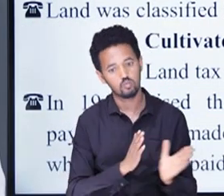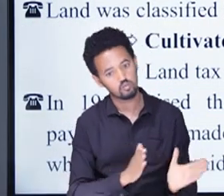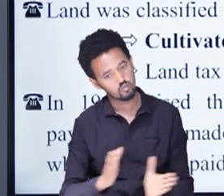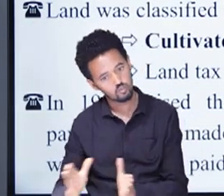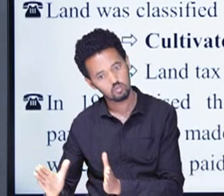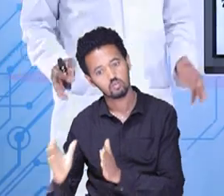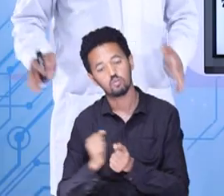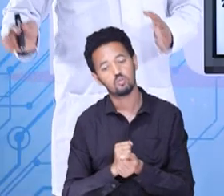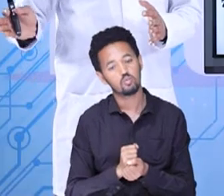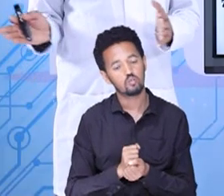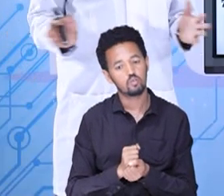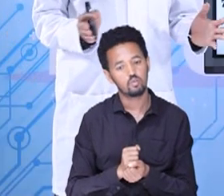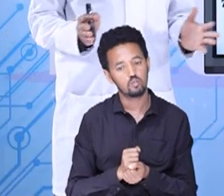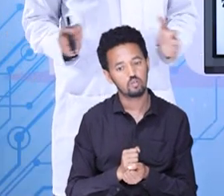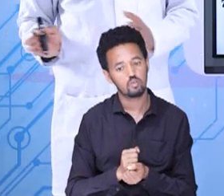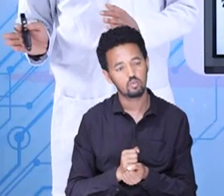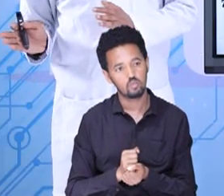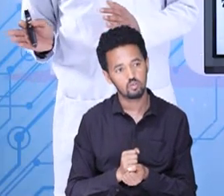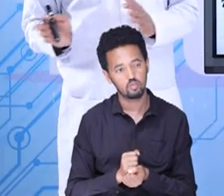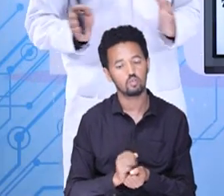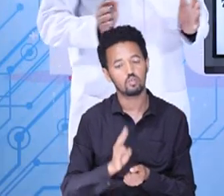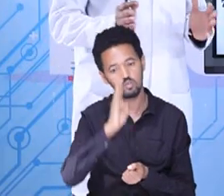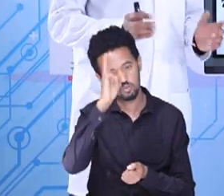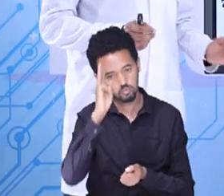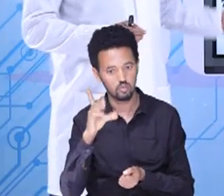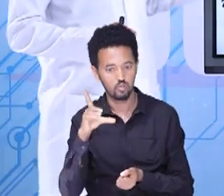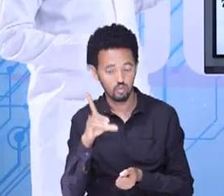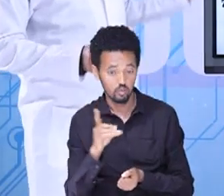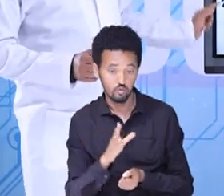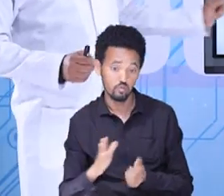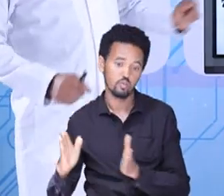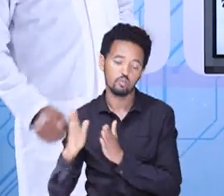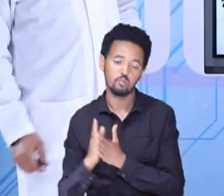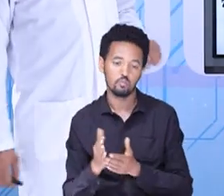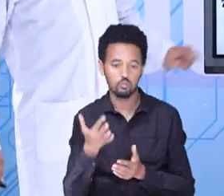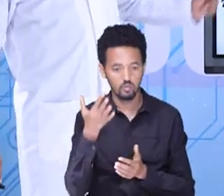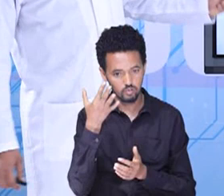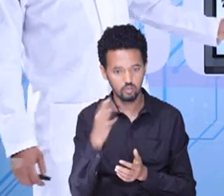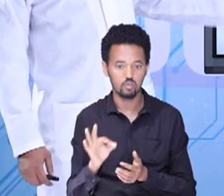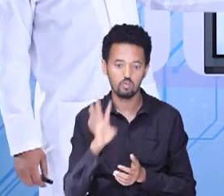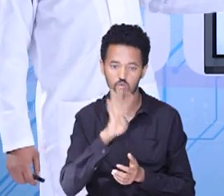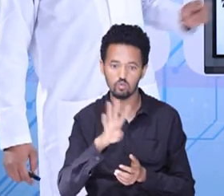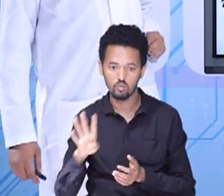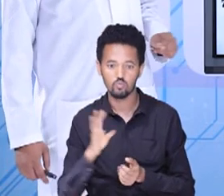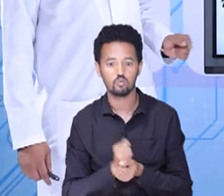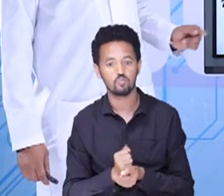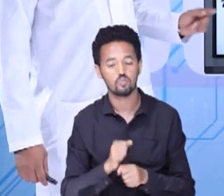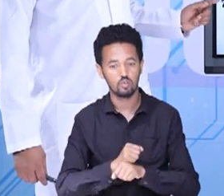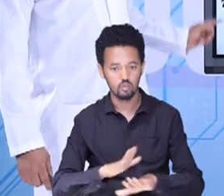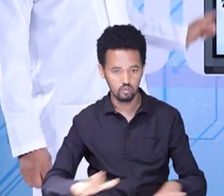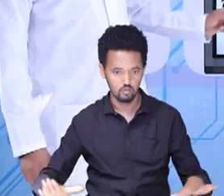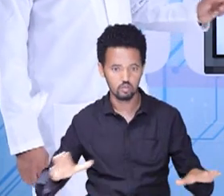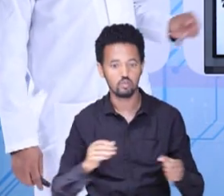time: cultivated, uncultivated, and semi-cultivated. By 1944, raised the amount of land tax